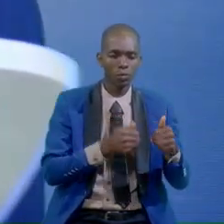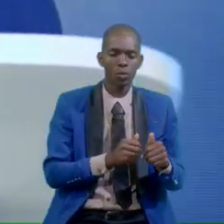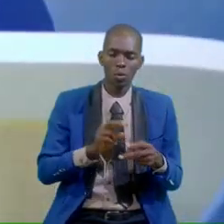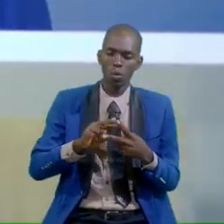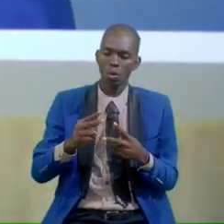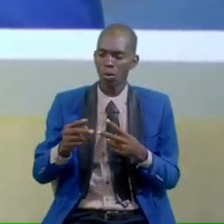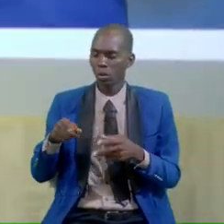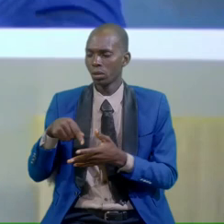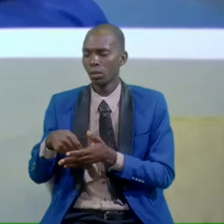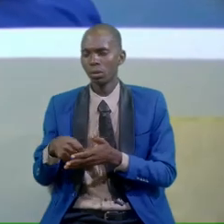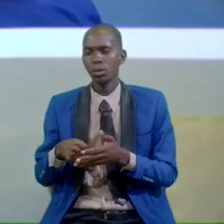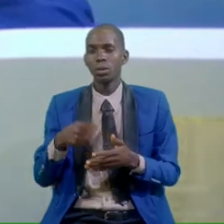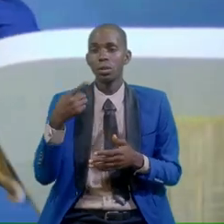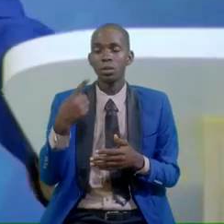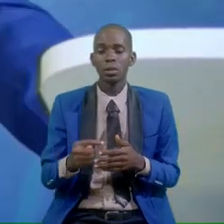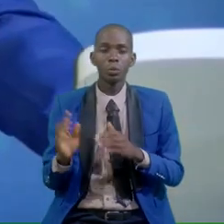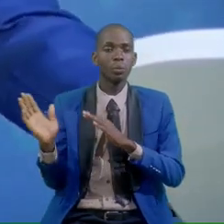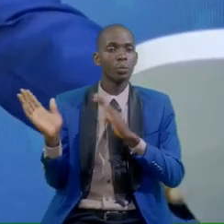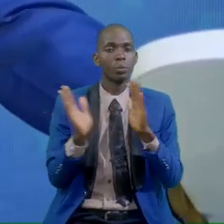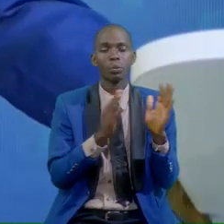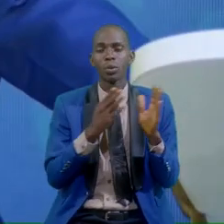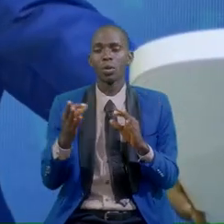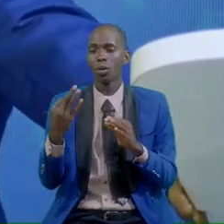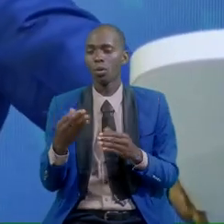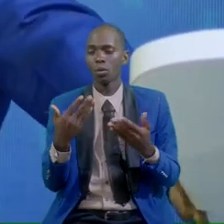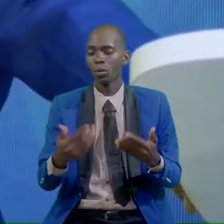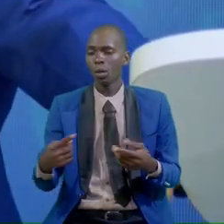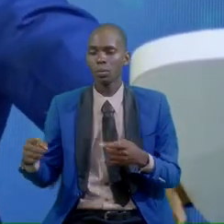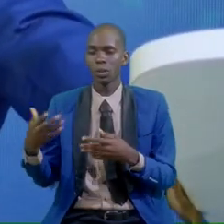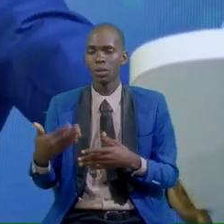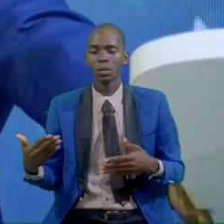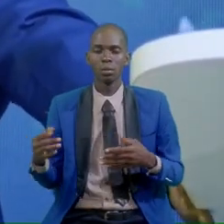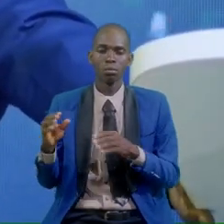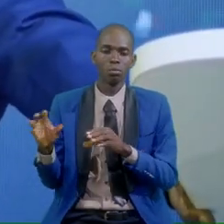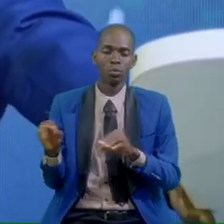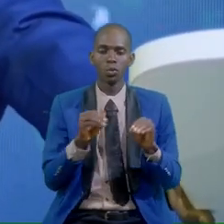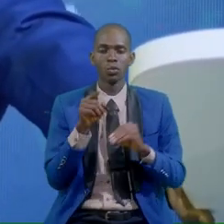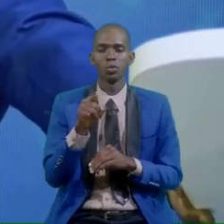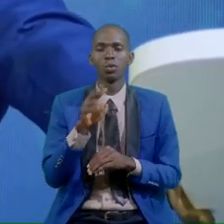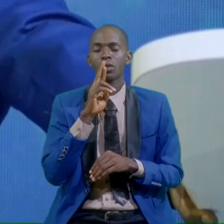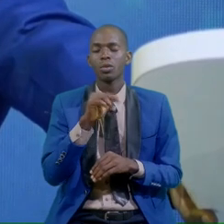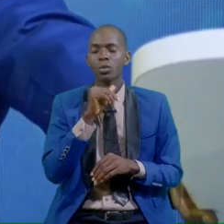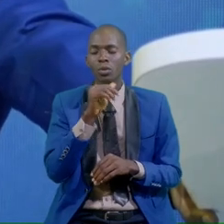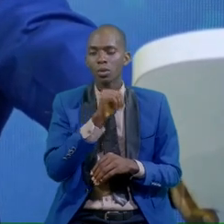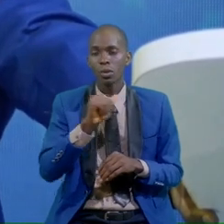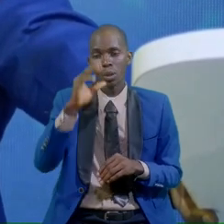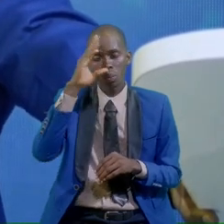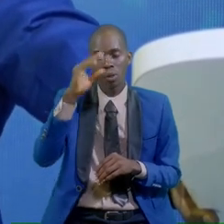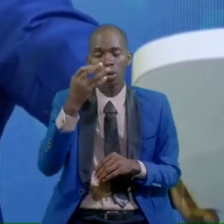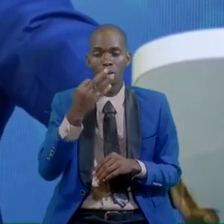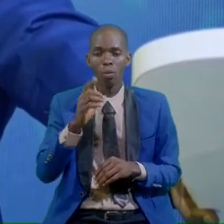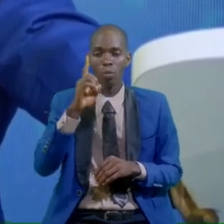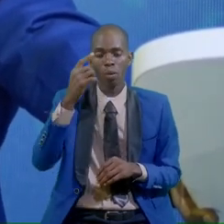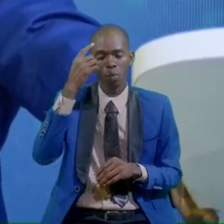circumstances blow you, and you are not a man of one mind, a man of one goal,